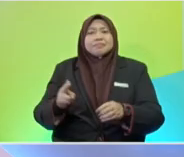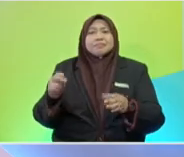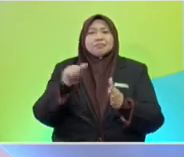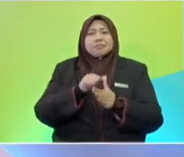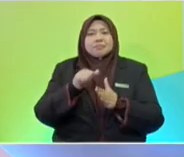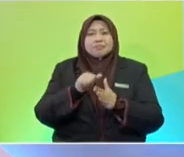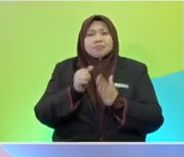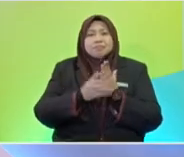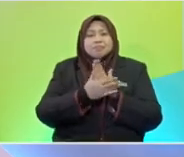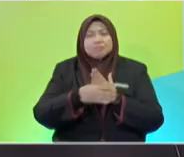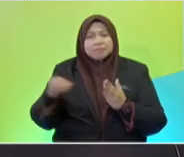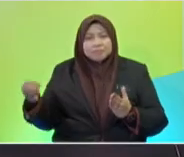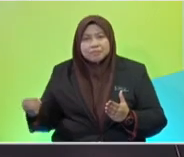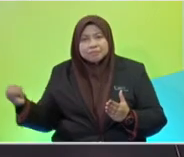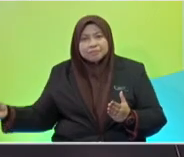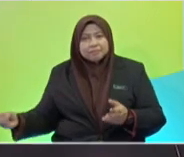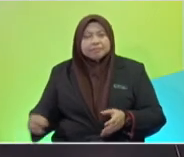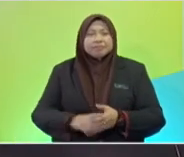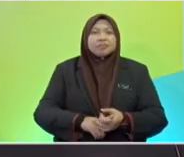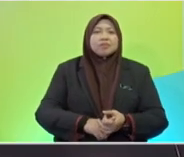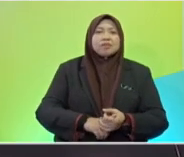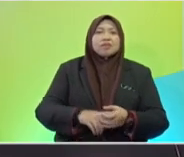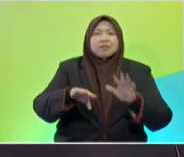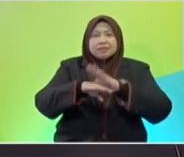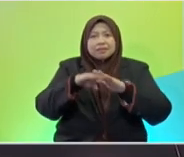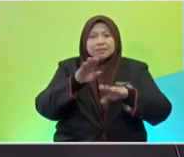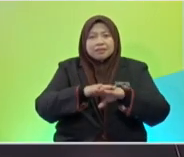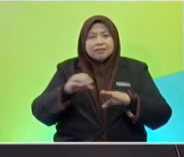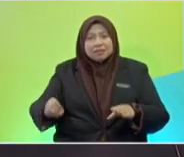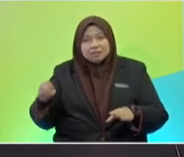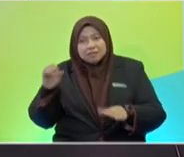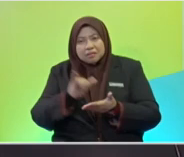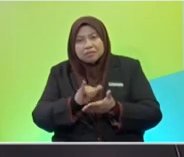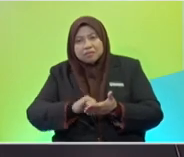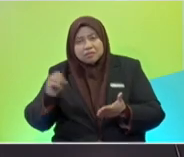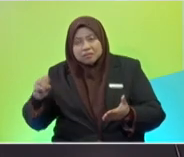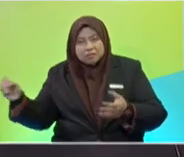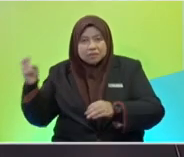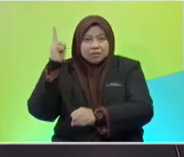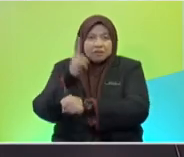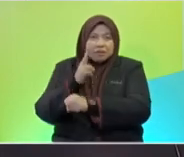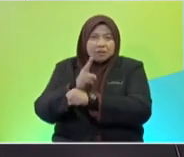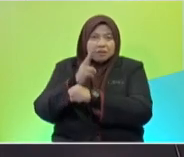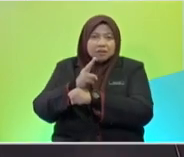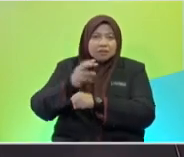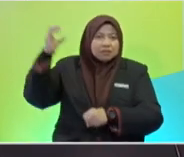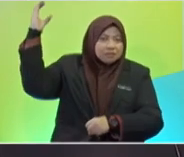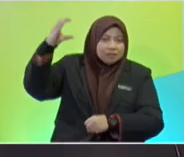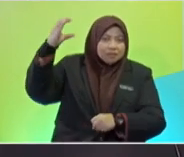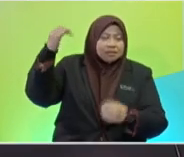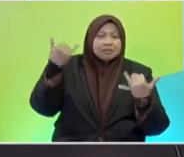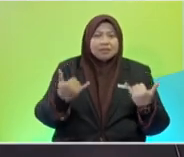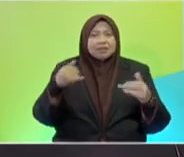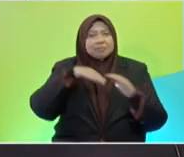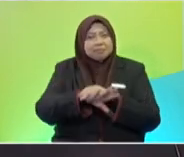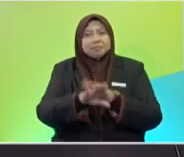obstructing light. I see. Wow, that sounds really interesting. Can I learn more? Of course, Sean. All right, let's go to the classroom. Let's